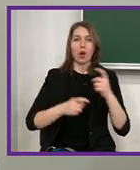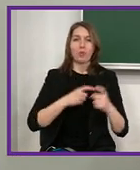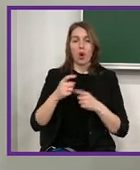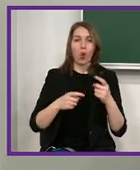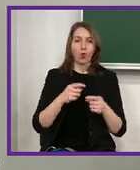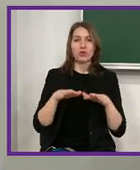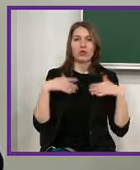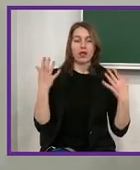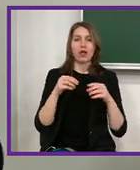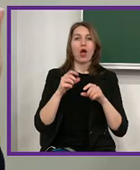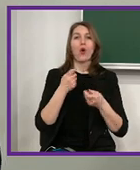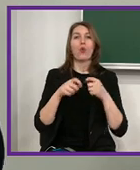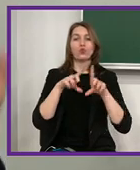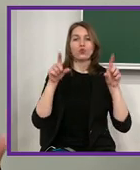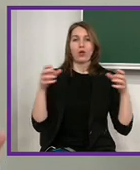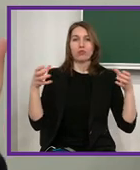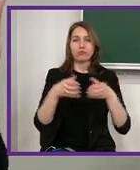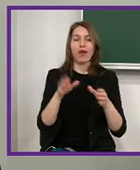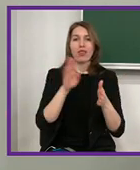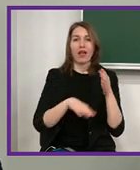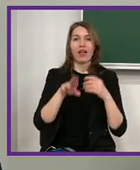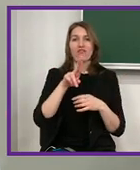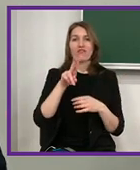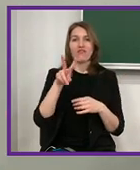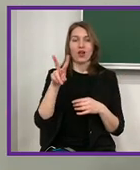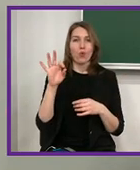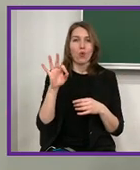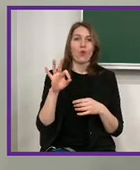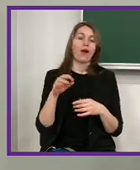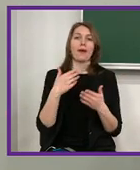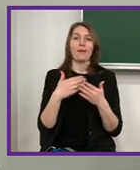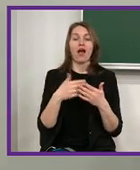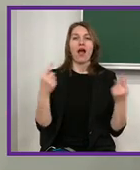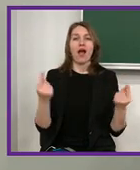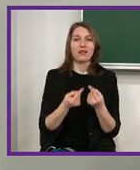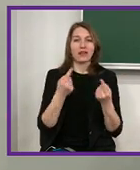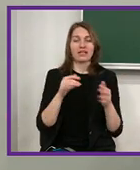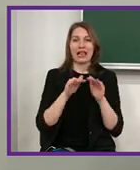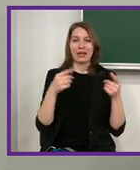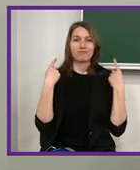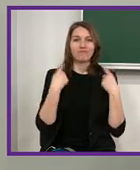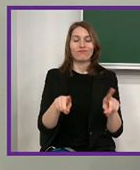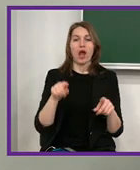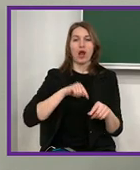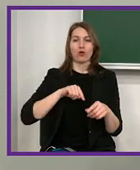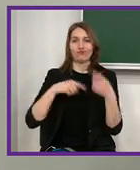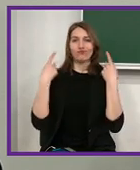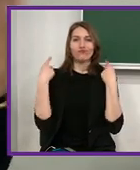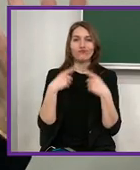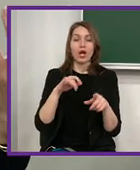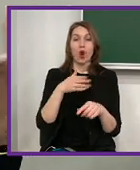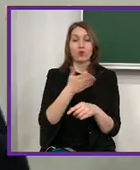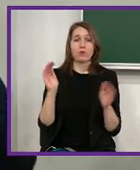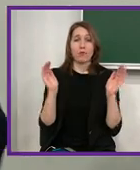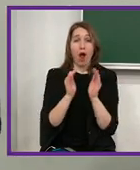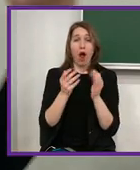example. And the processes will be of a different scale and of a different nature. If you're a small business with a handful of suppliers that you know well, then you may not